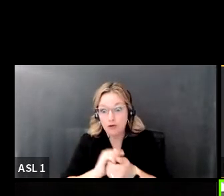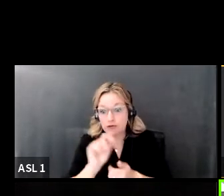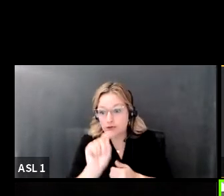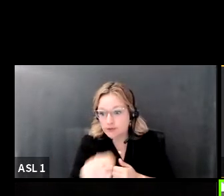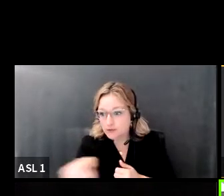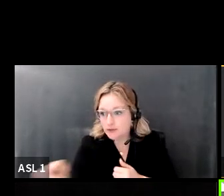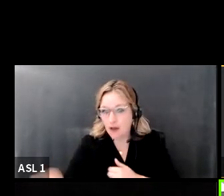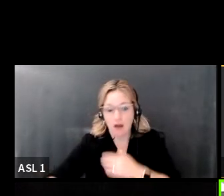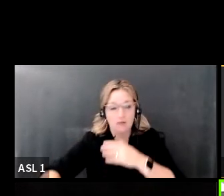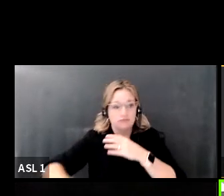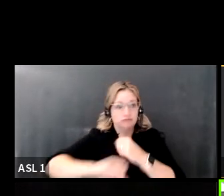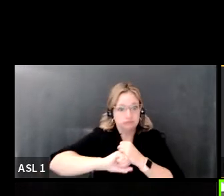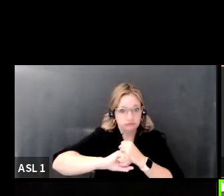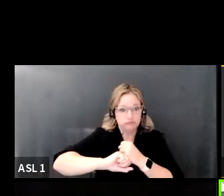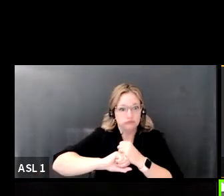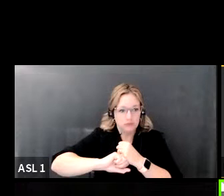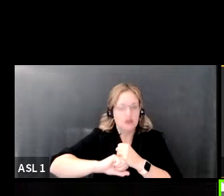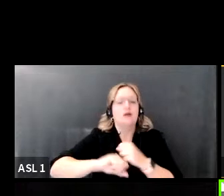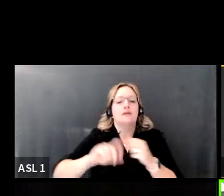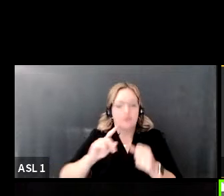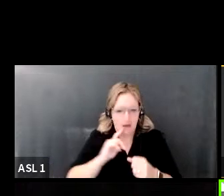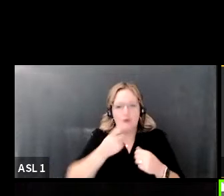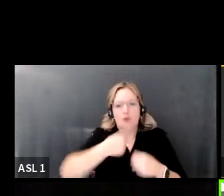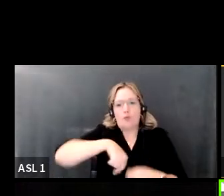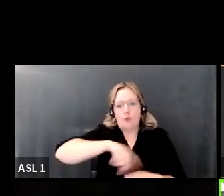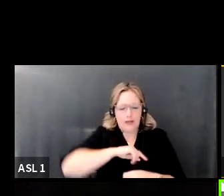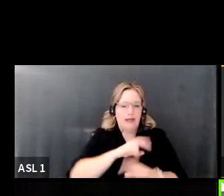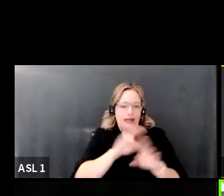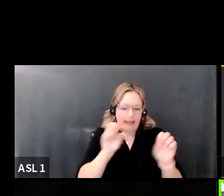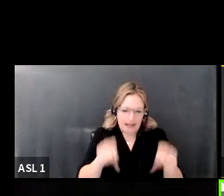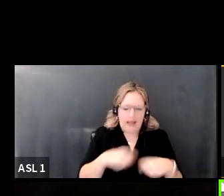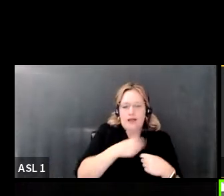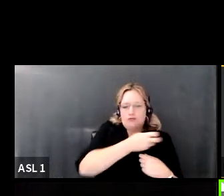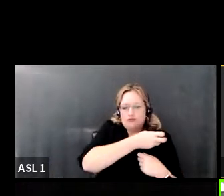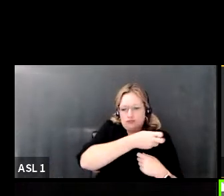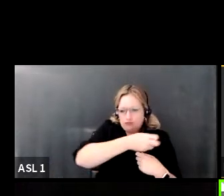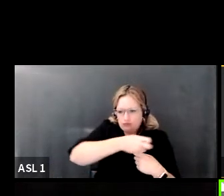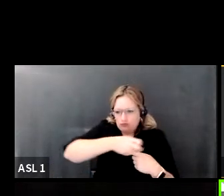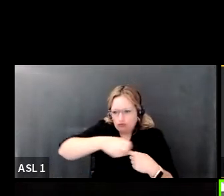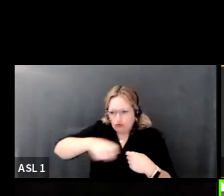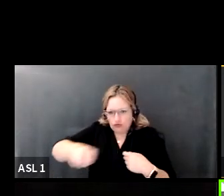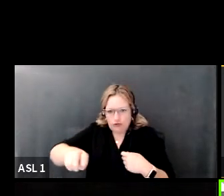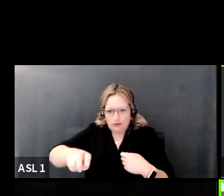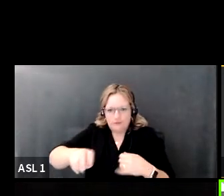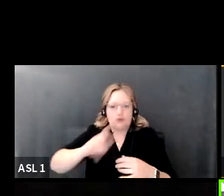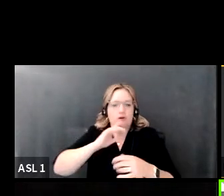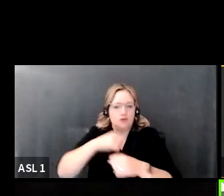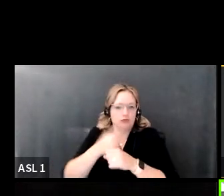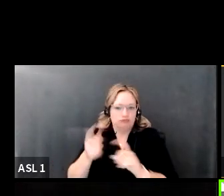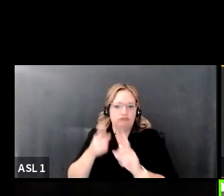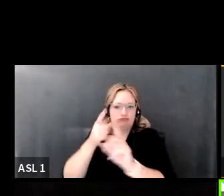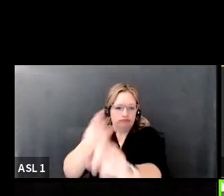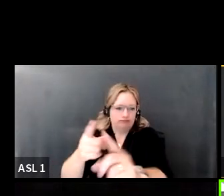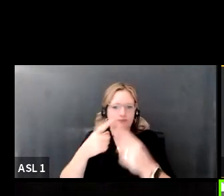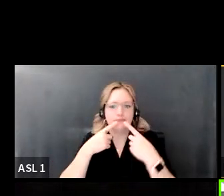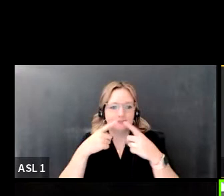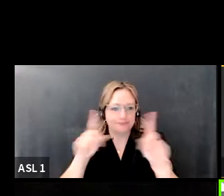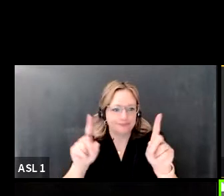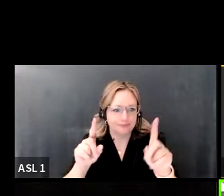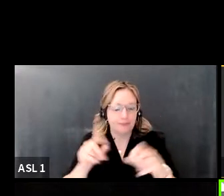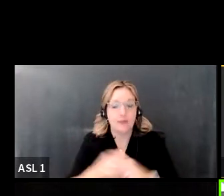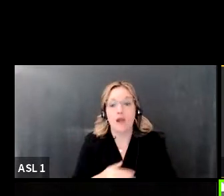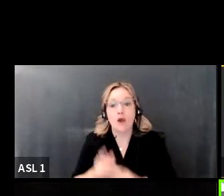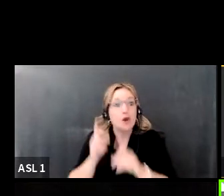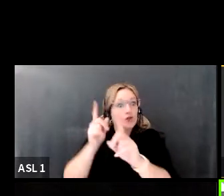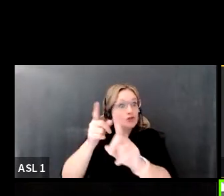demonstrate the sustainability of that transfer we believe that we can then meet those those targets now whether or not those targets are tied to